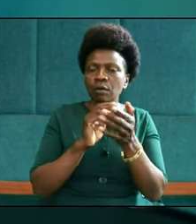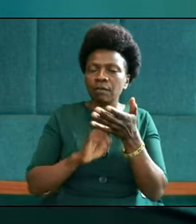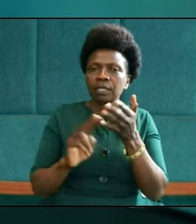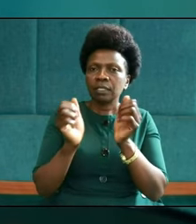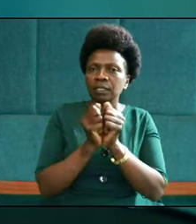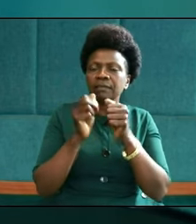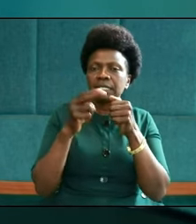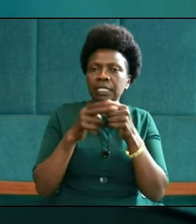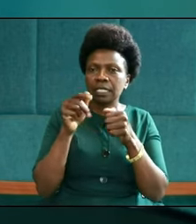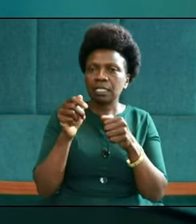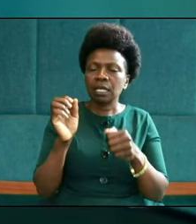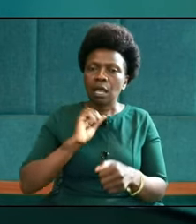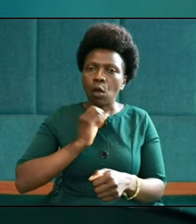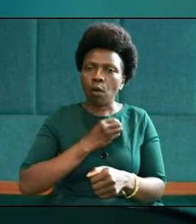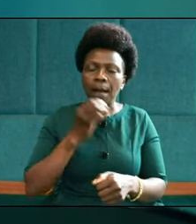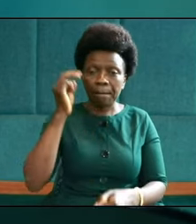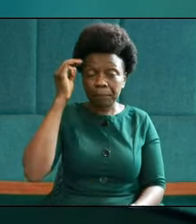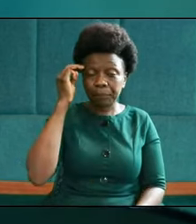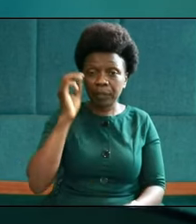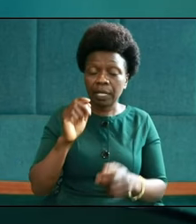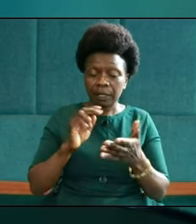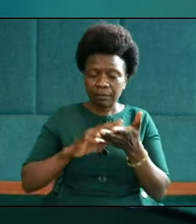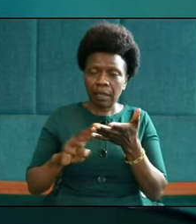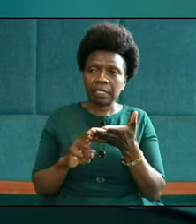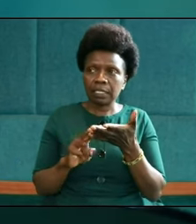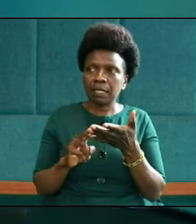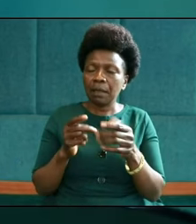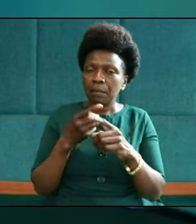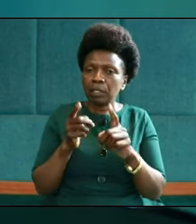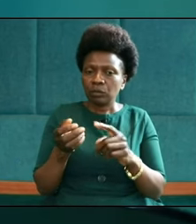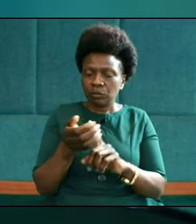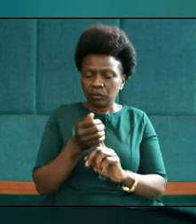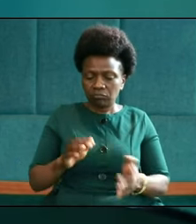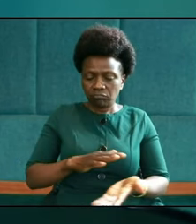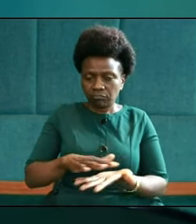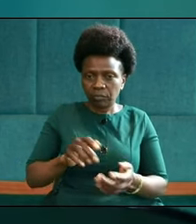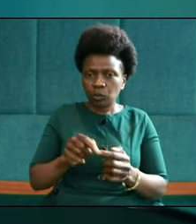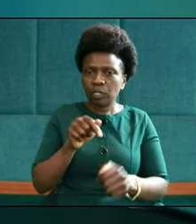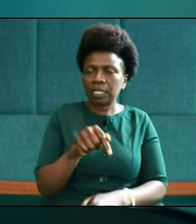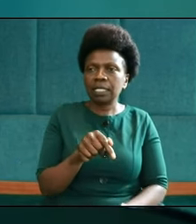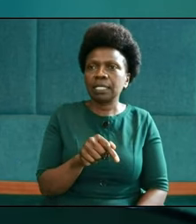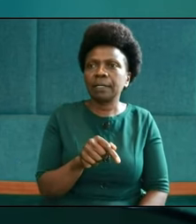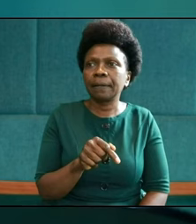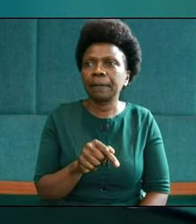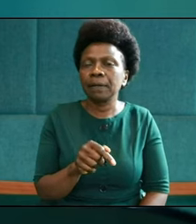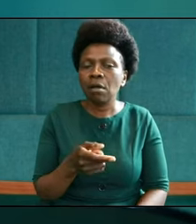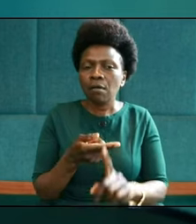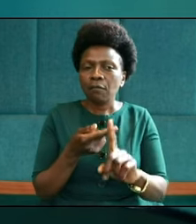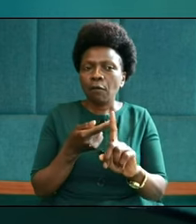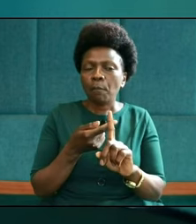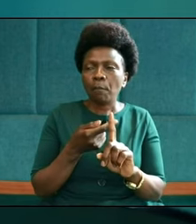our main text, but we will get some background to it